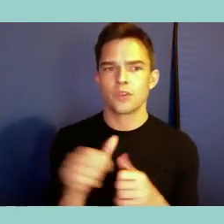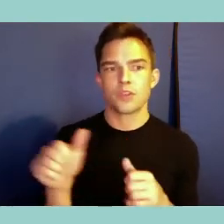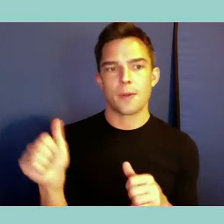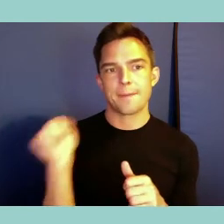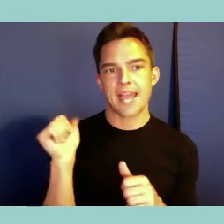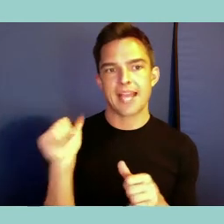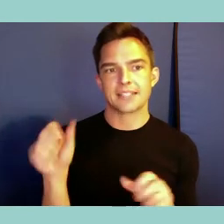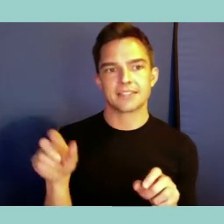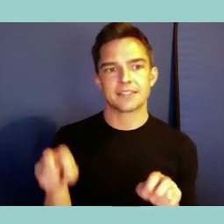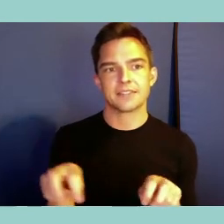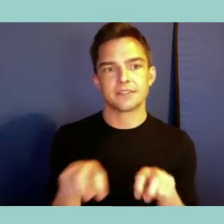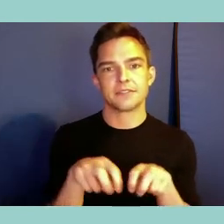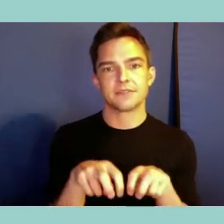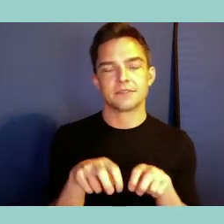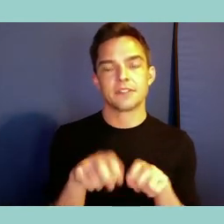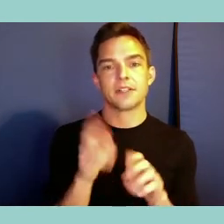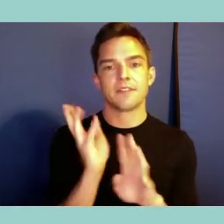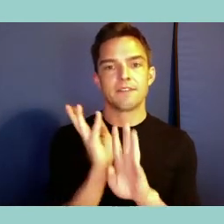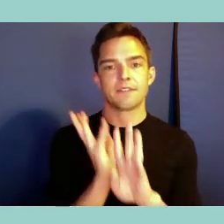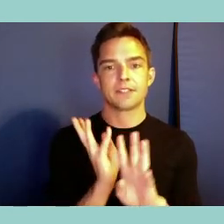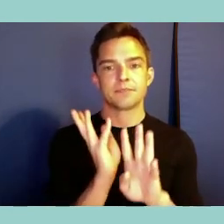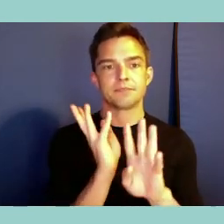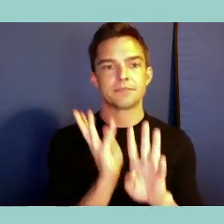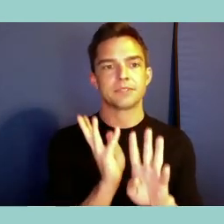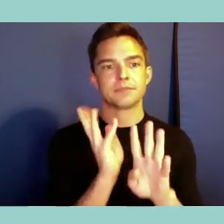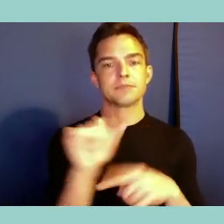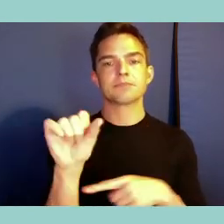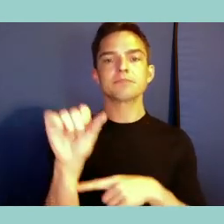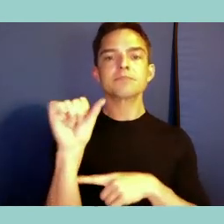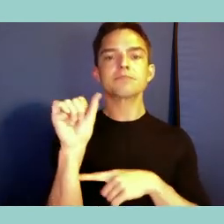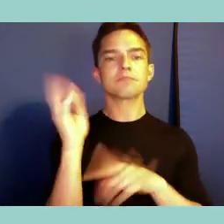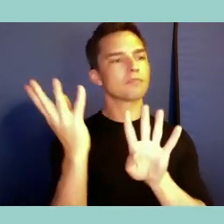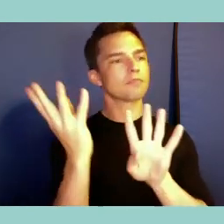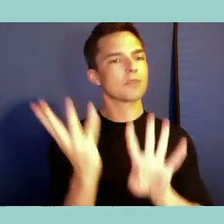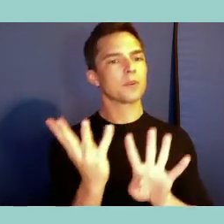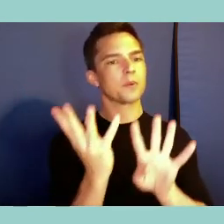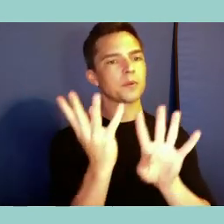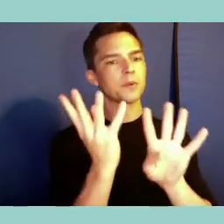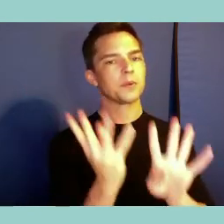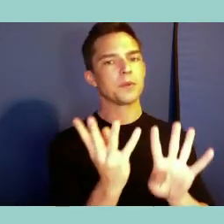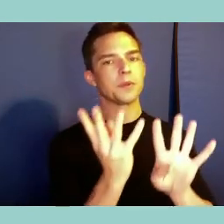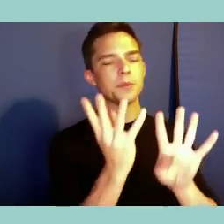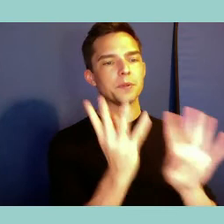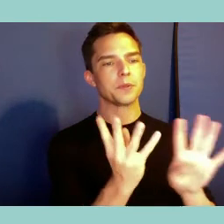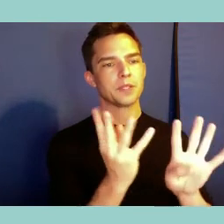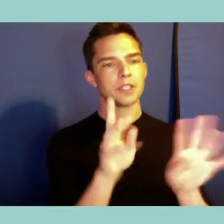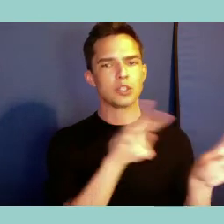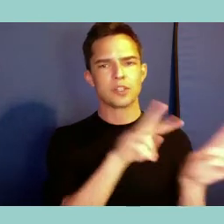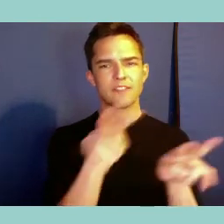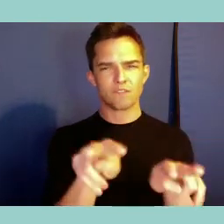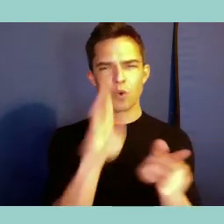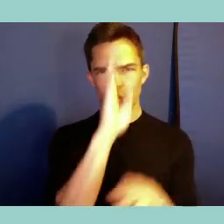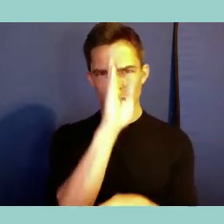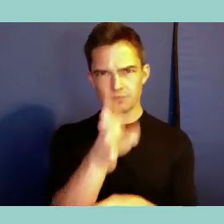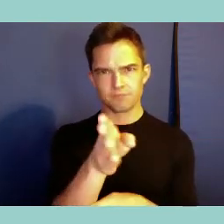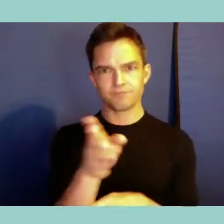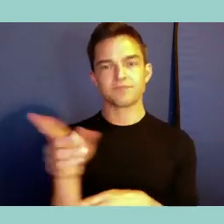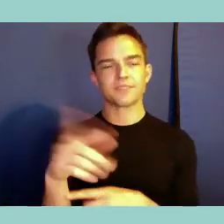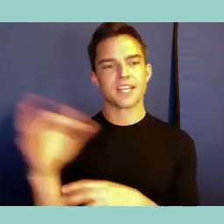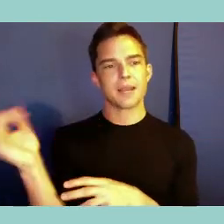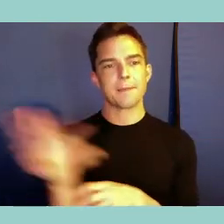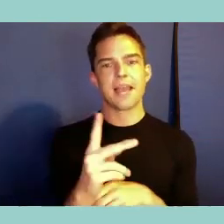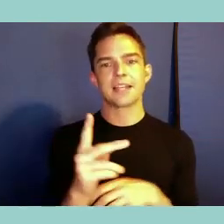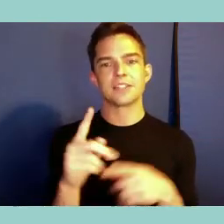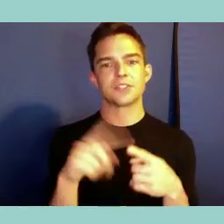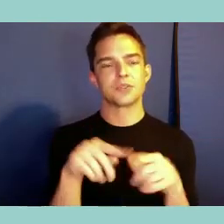backs single file, held high and straight, looking forward, they return